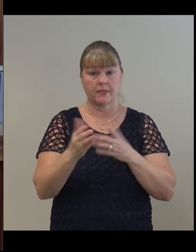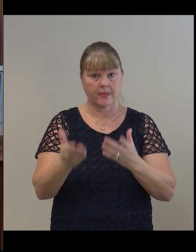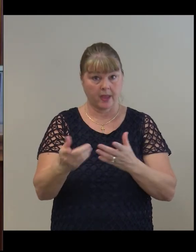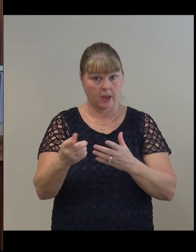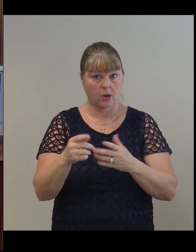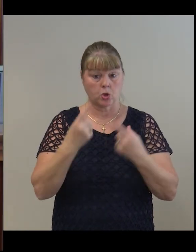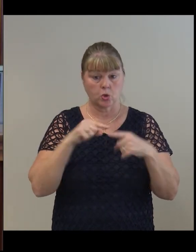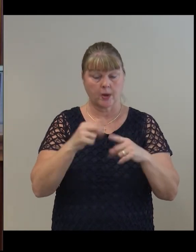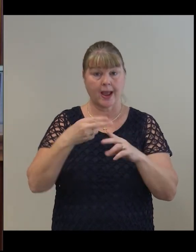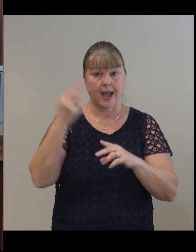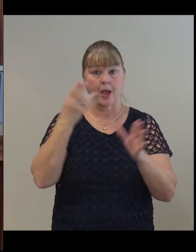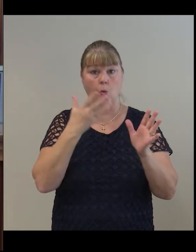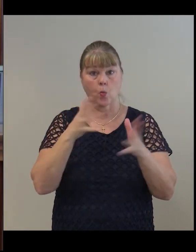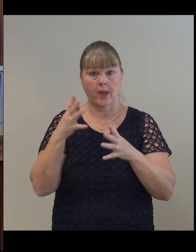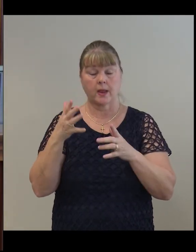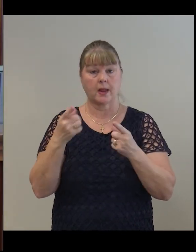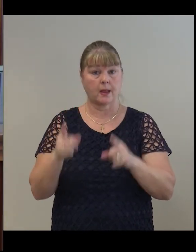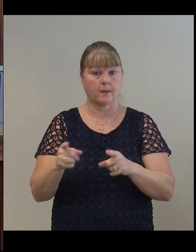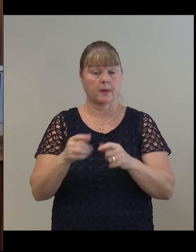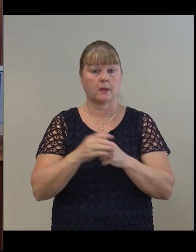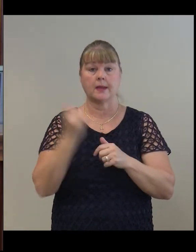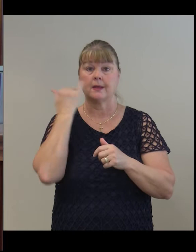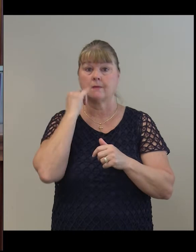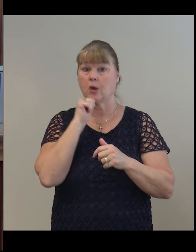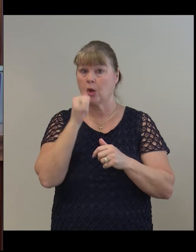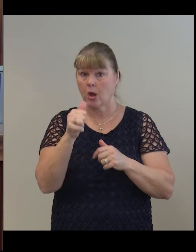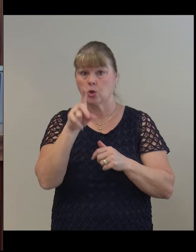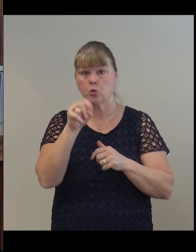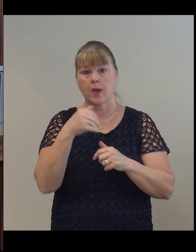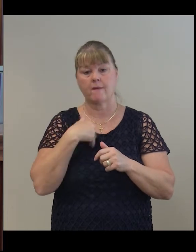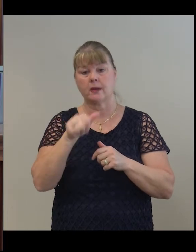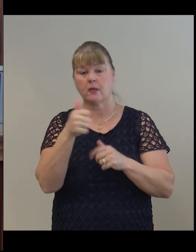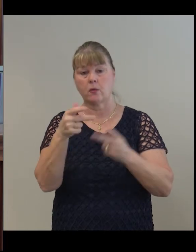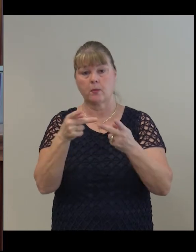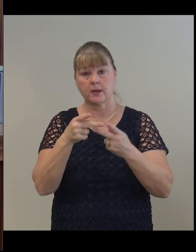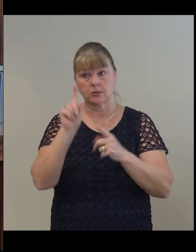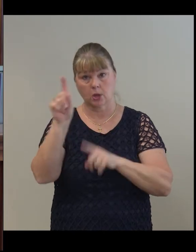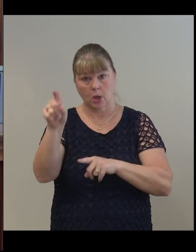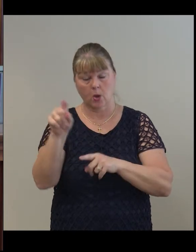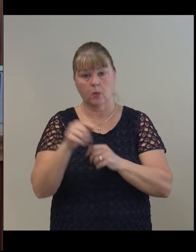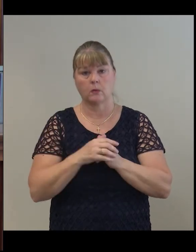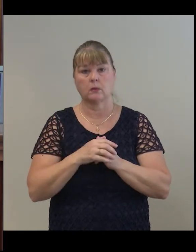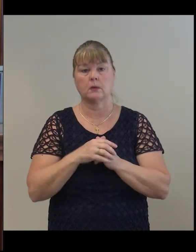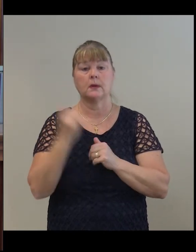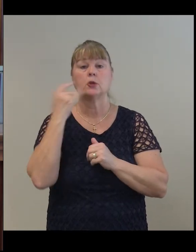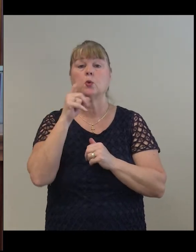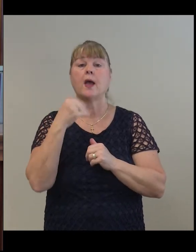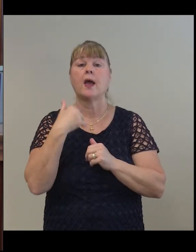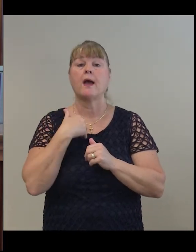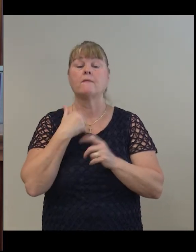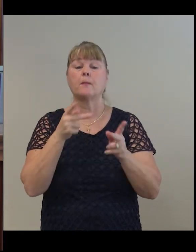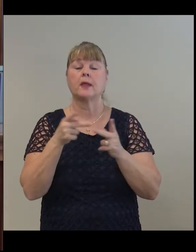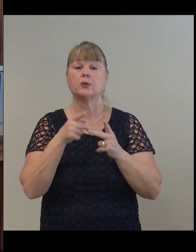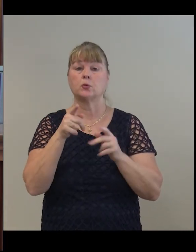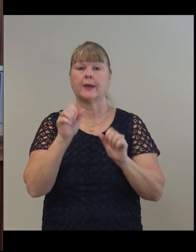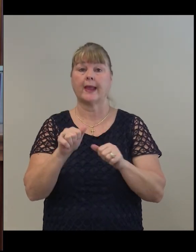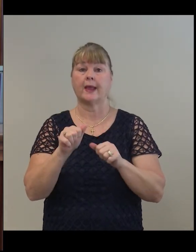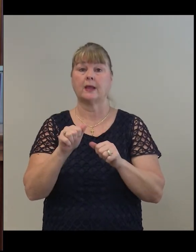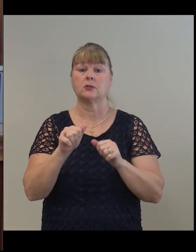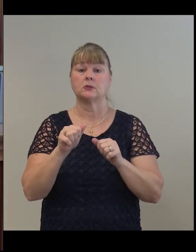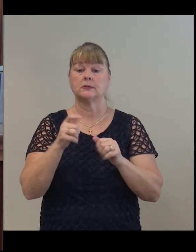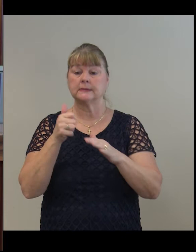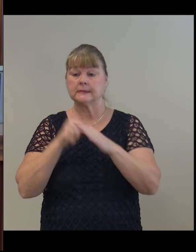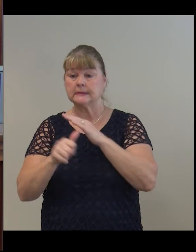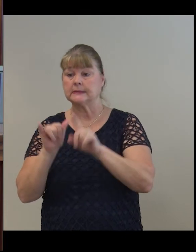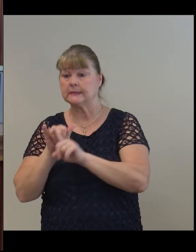your home, in a high wind event? If not, do you have another place that you can go? Do you have a place where you